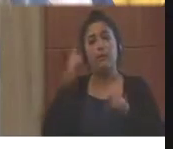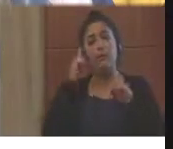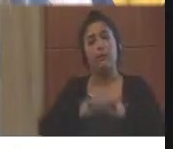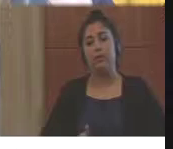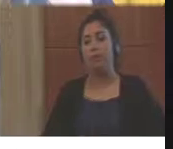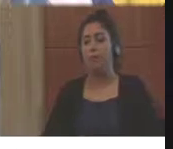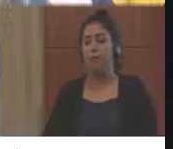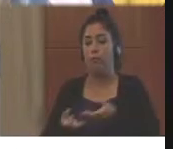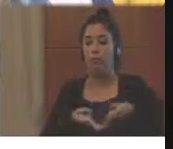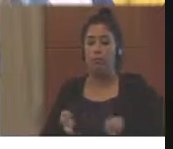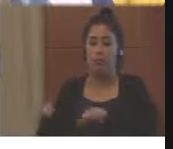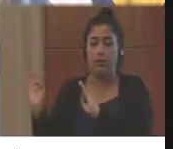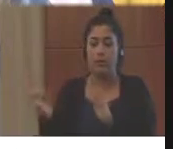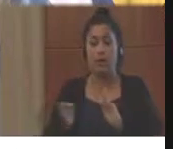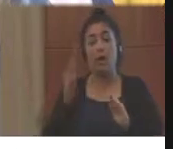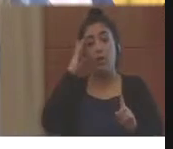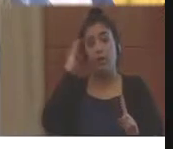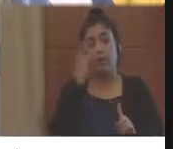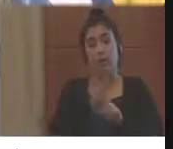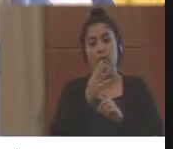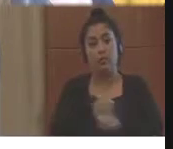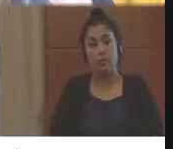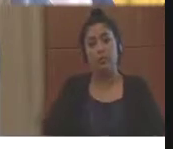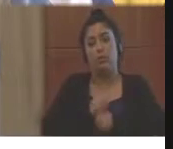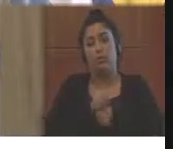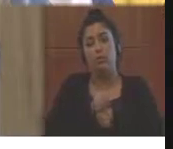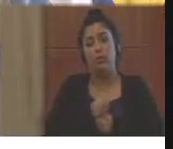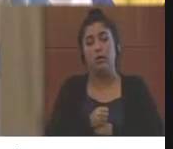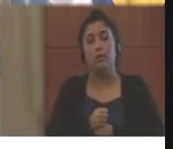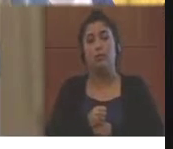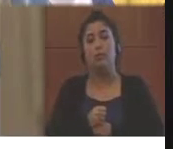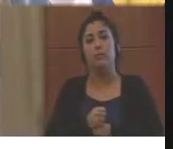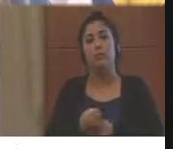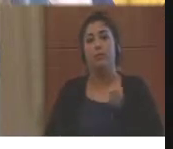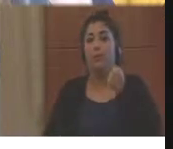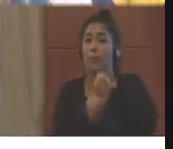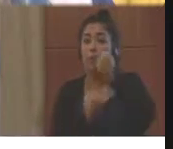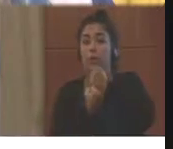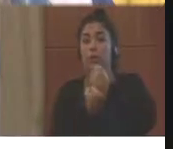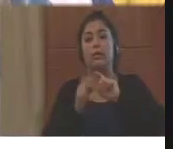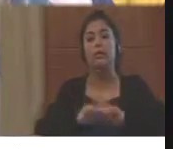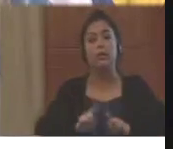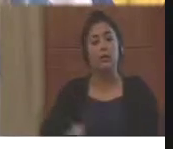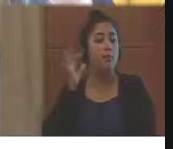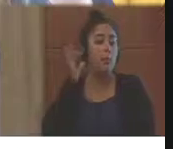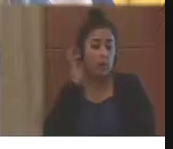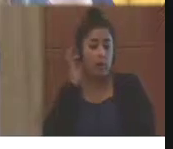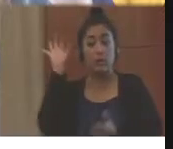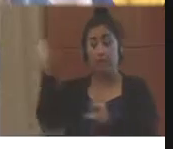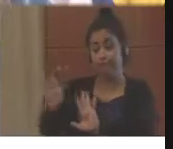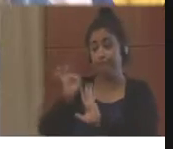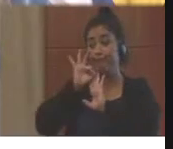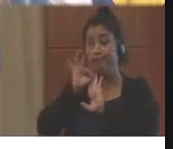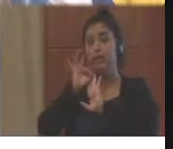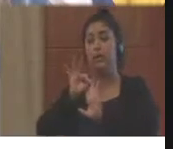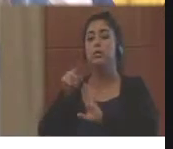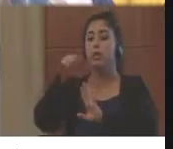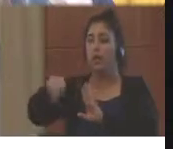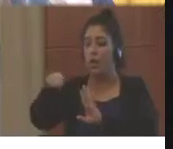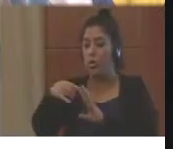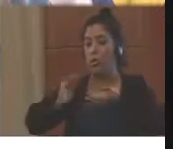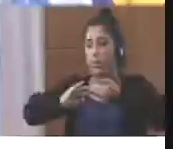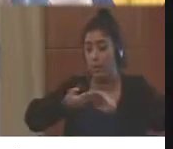ensure grassroots women's groups represent their own experiences and priorities in disaster